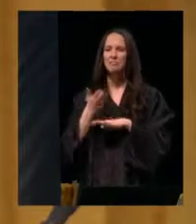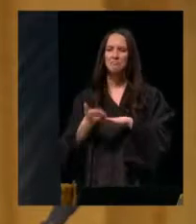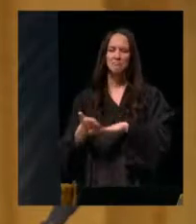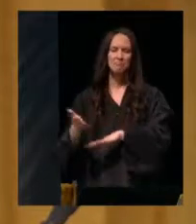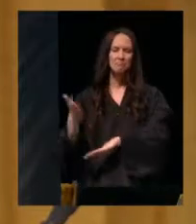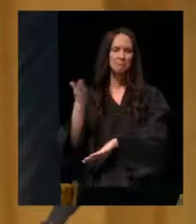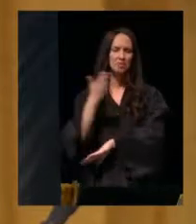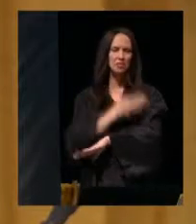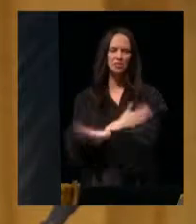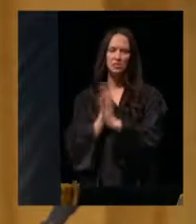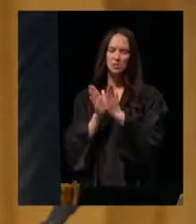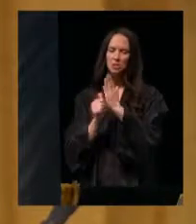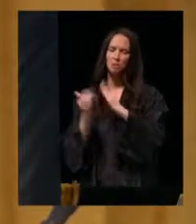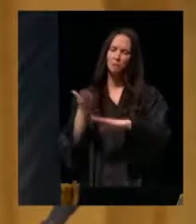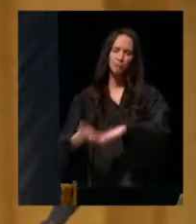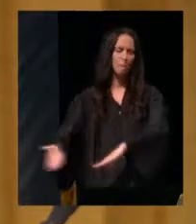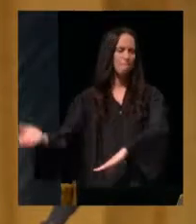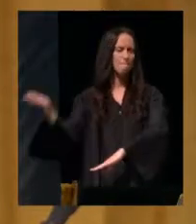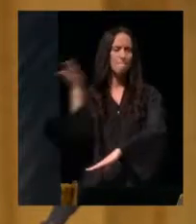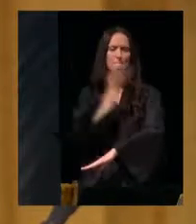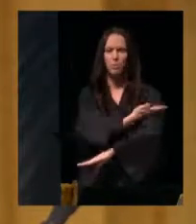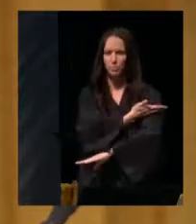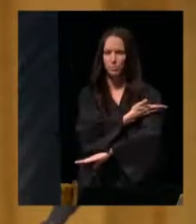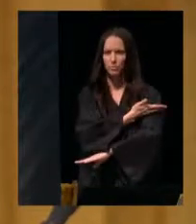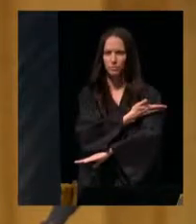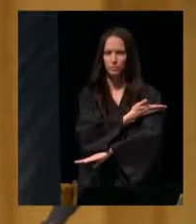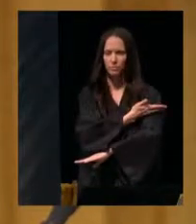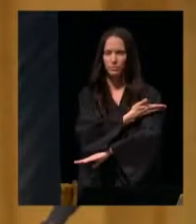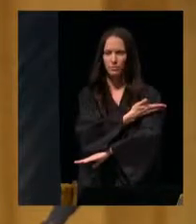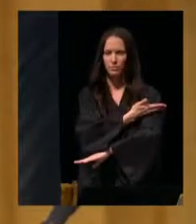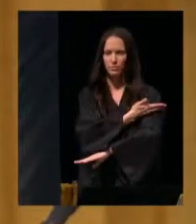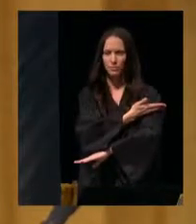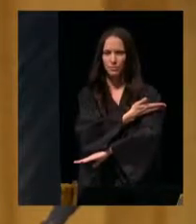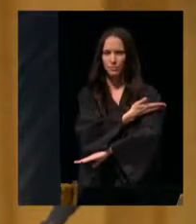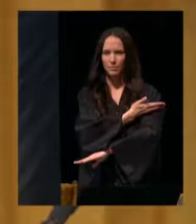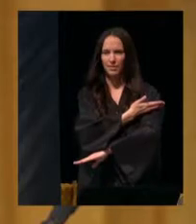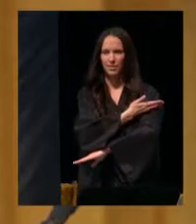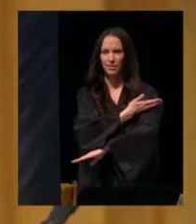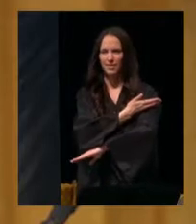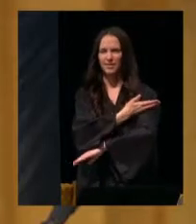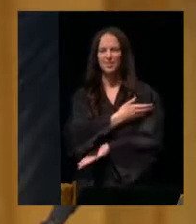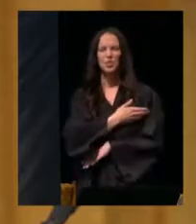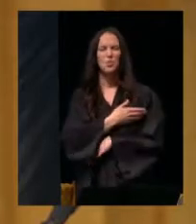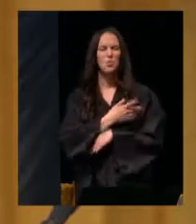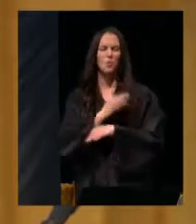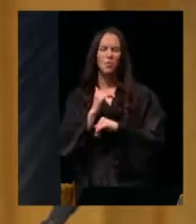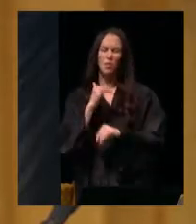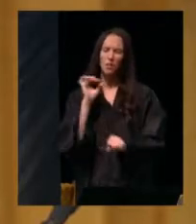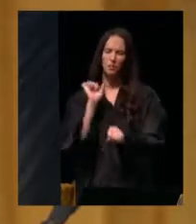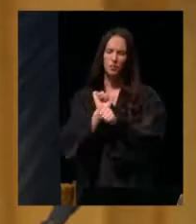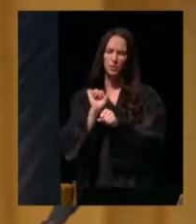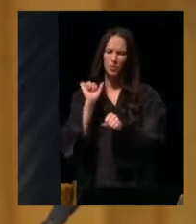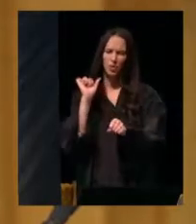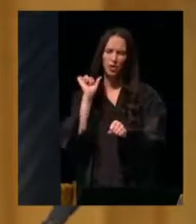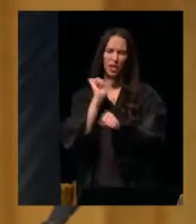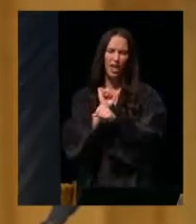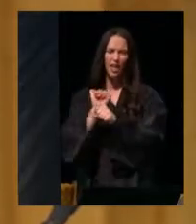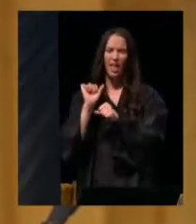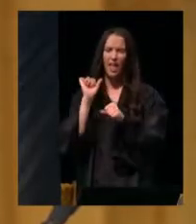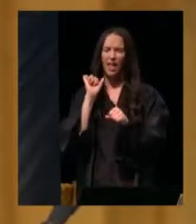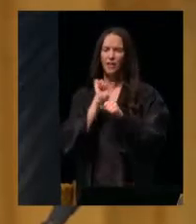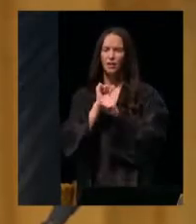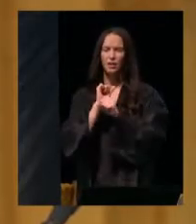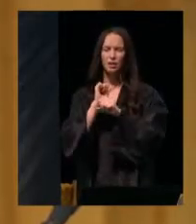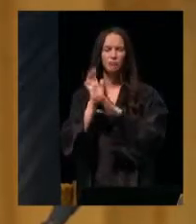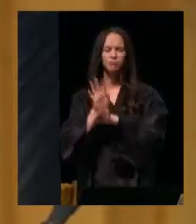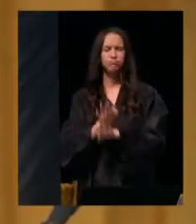skills significantly. They've put a significant amount of effort in and have all had a significant impact on